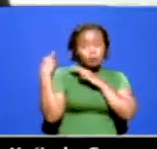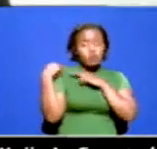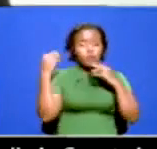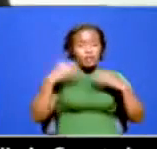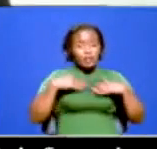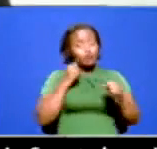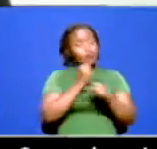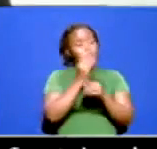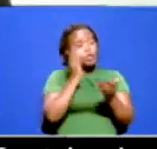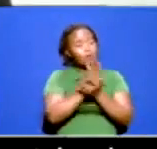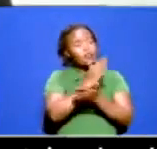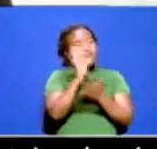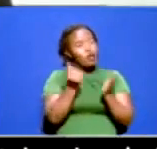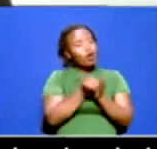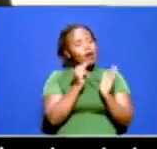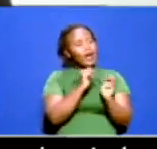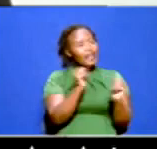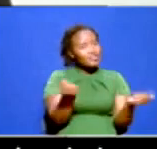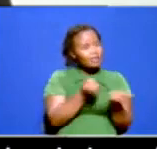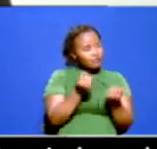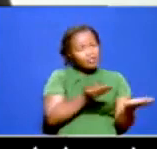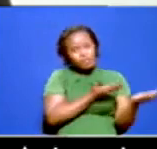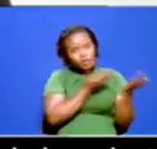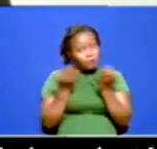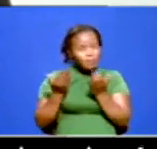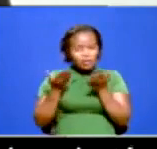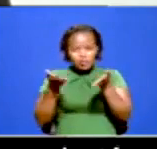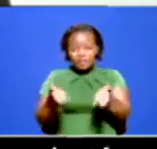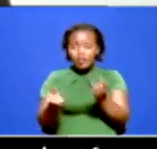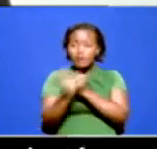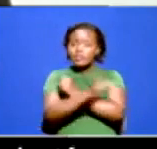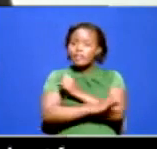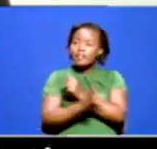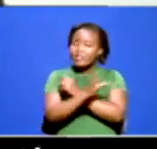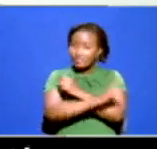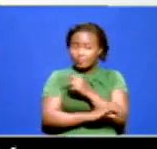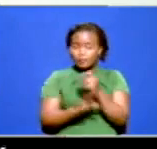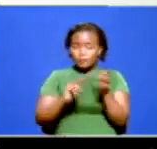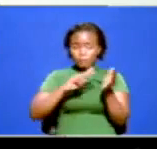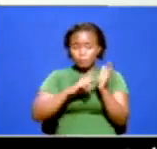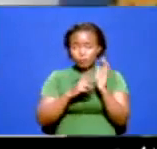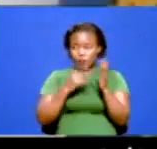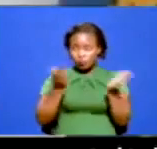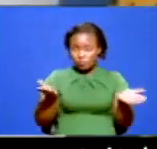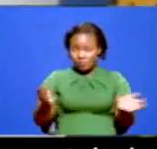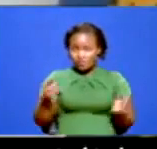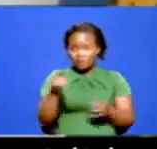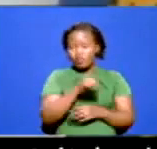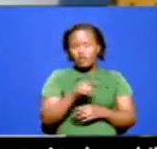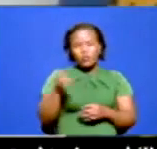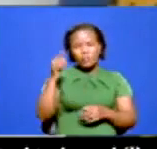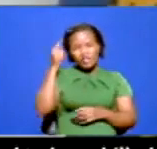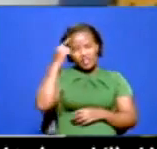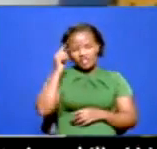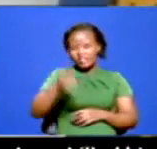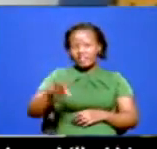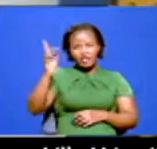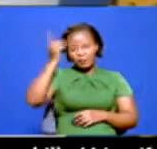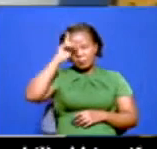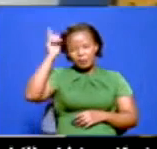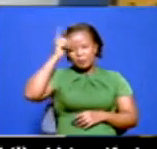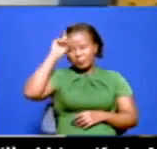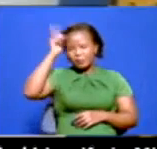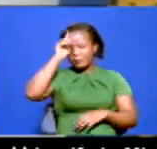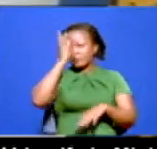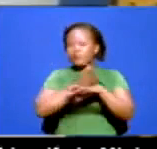them out and bringing them back. So we take this as propaganda, which really is